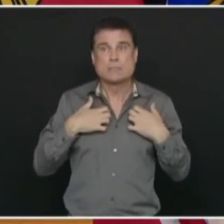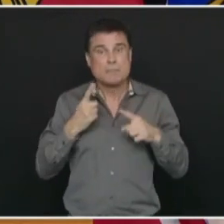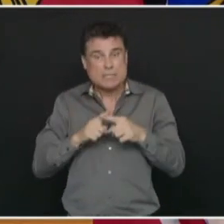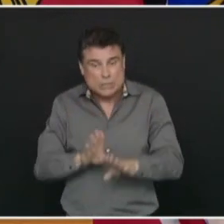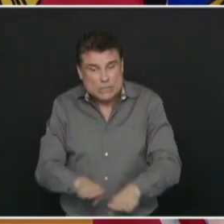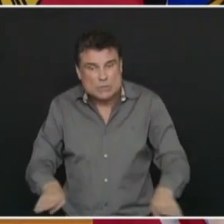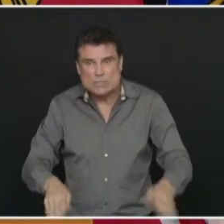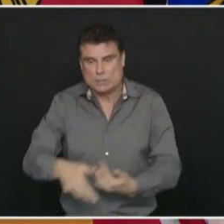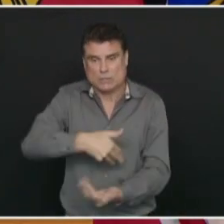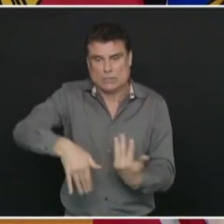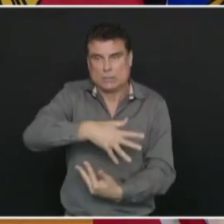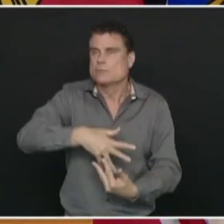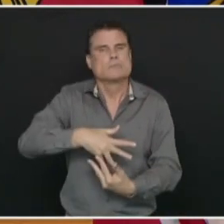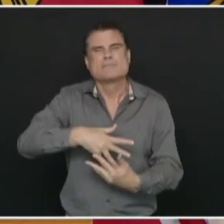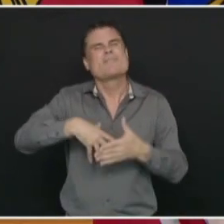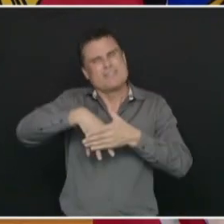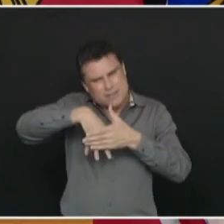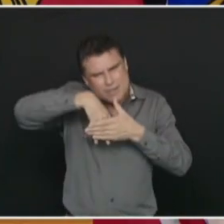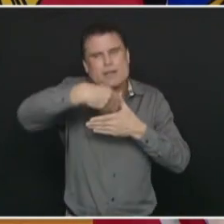Chad Pawson, CBC.